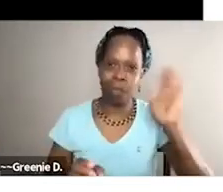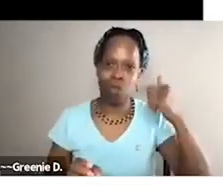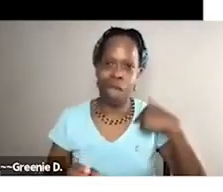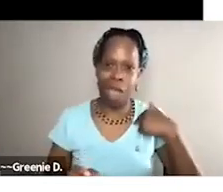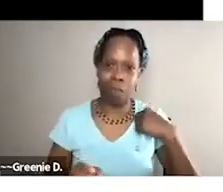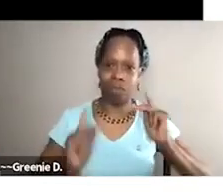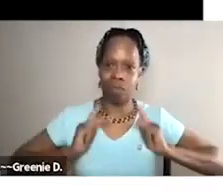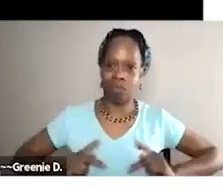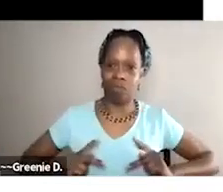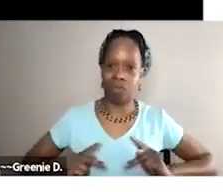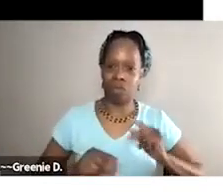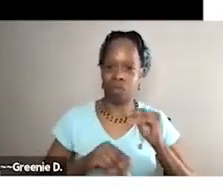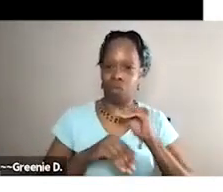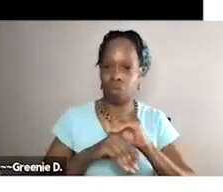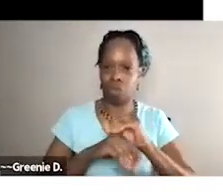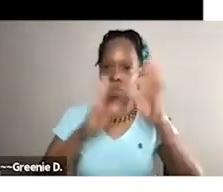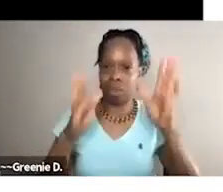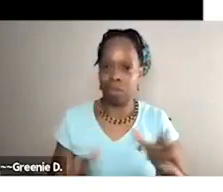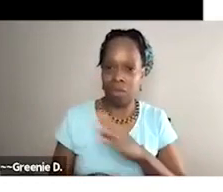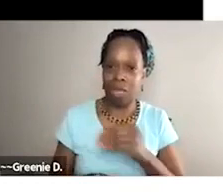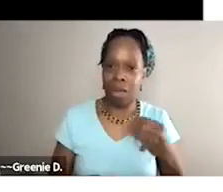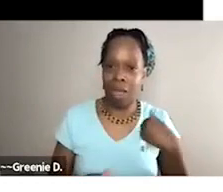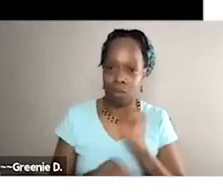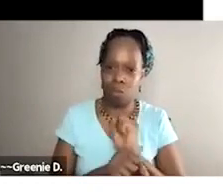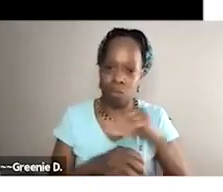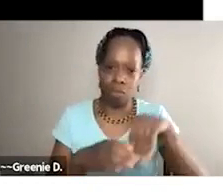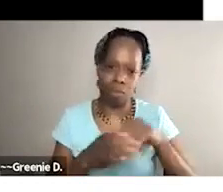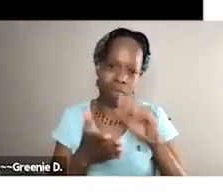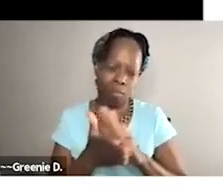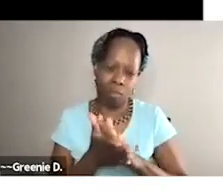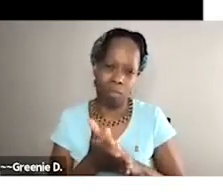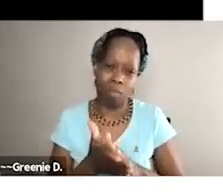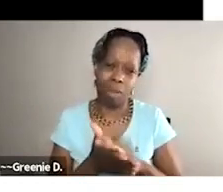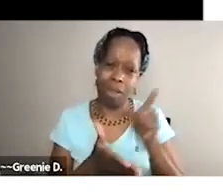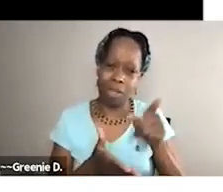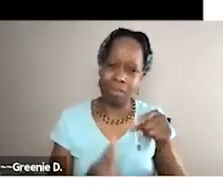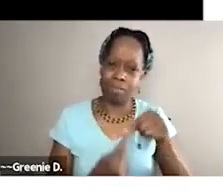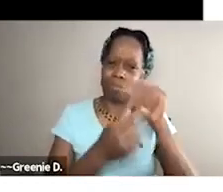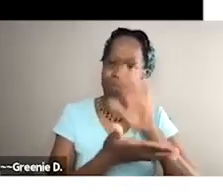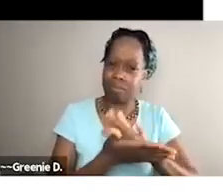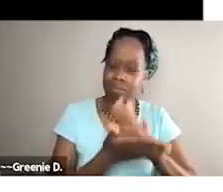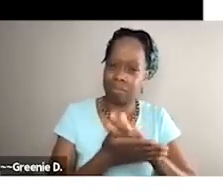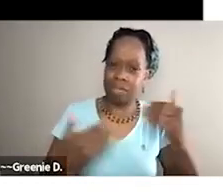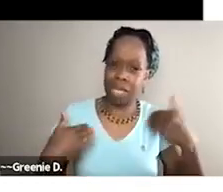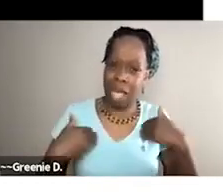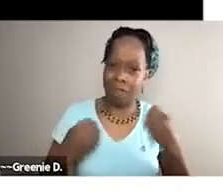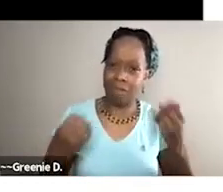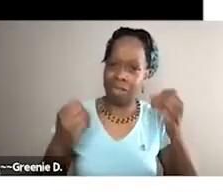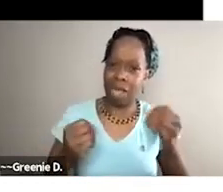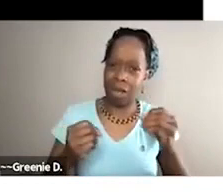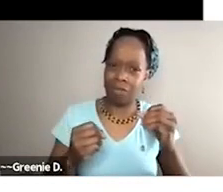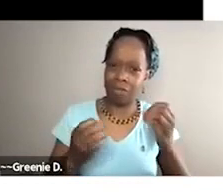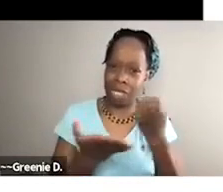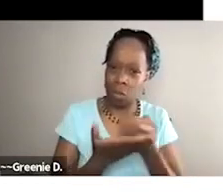and they had put the, they were storing all this equipment in the emergency route for people. And they were like, well, but we use